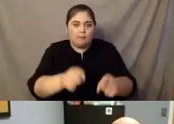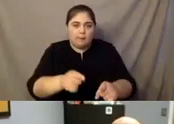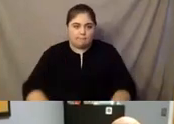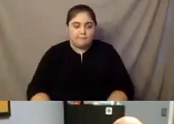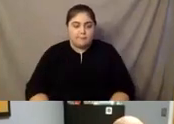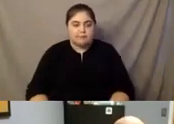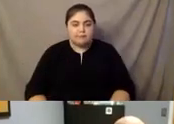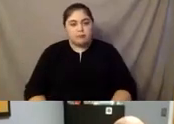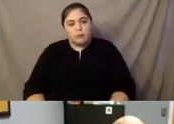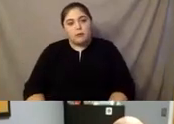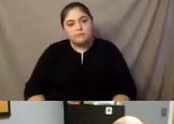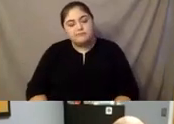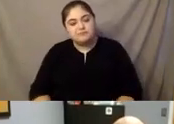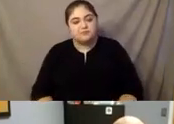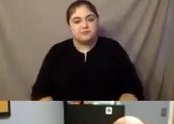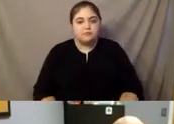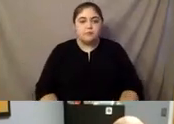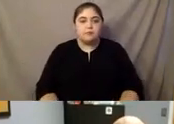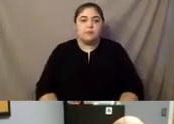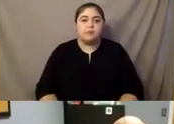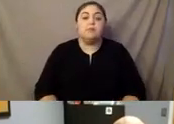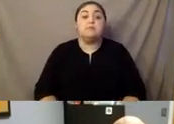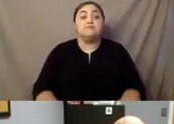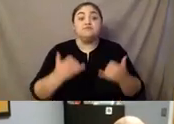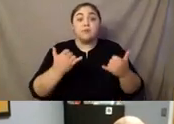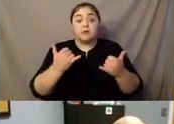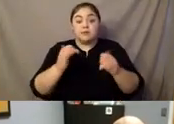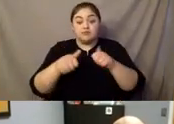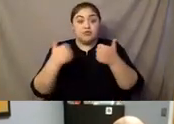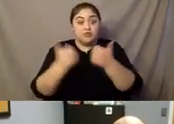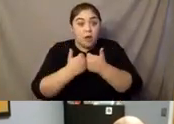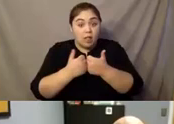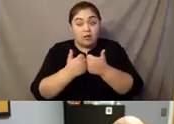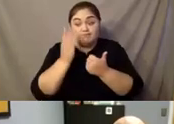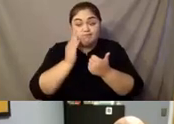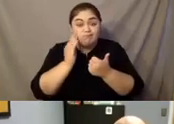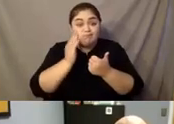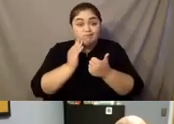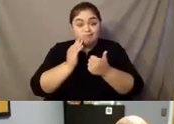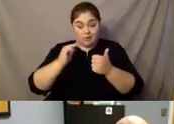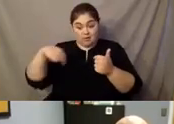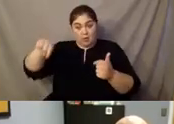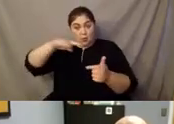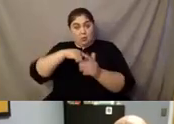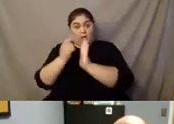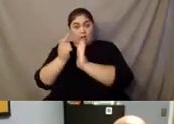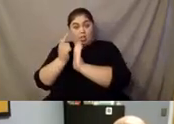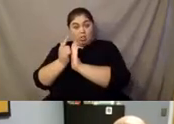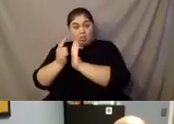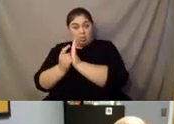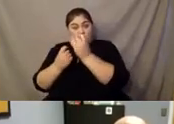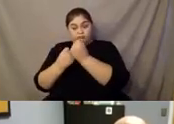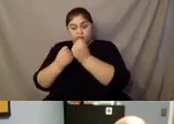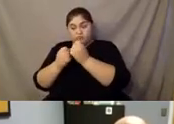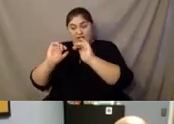In addition, one of the biggest challenges that we're facing is that we as law enforcement agencies, and I would argue probably